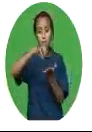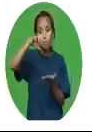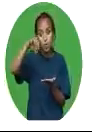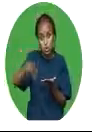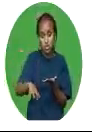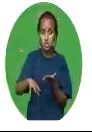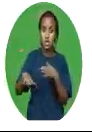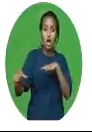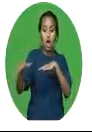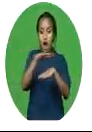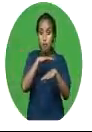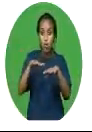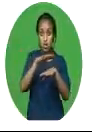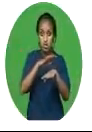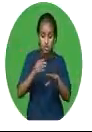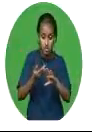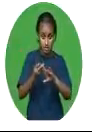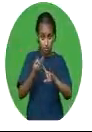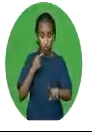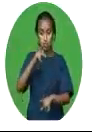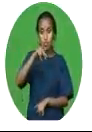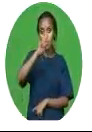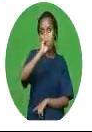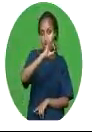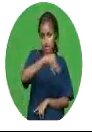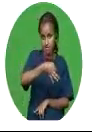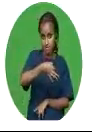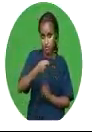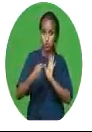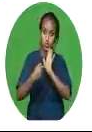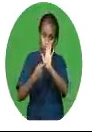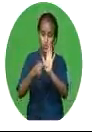projecting upward from P1F as shown in D.